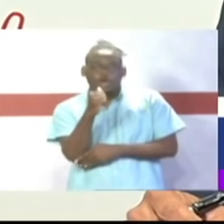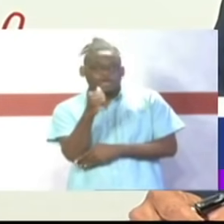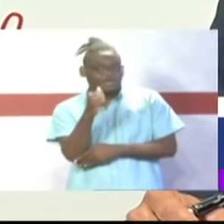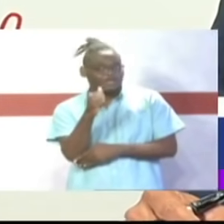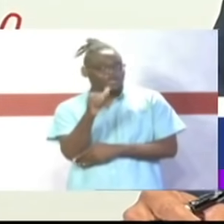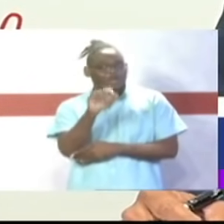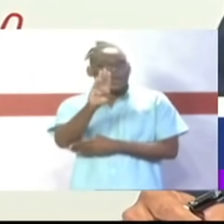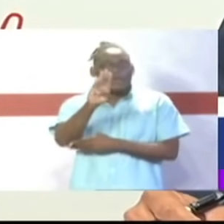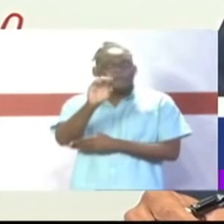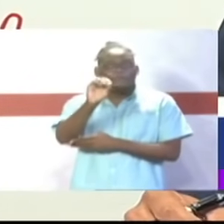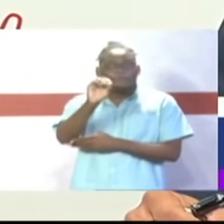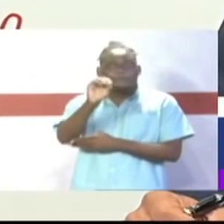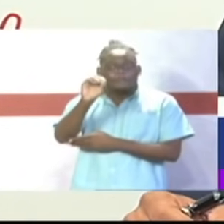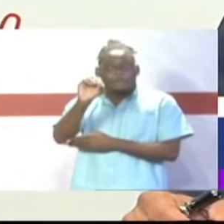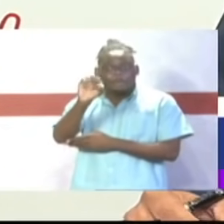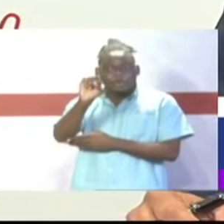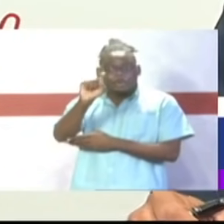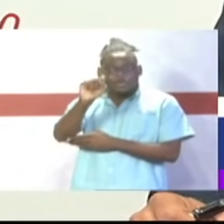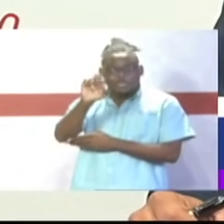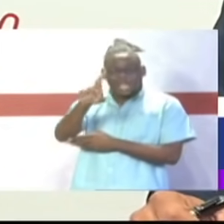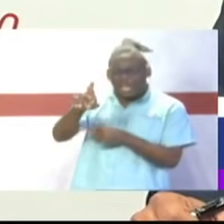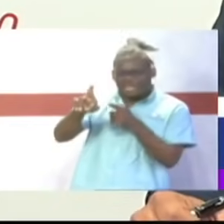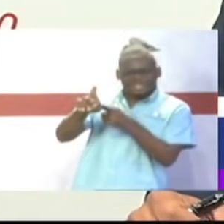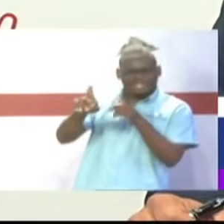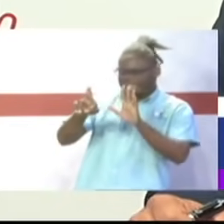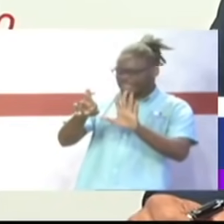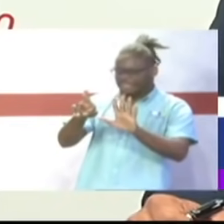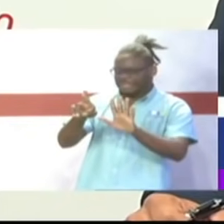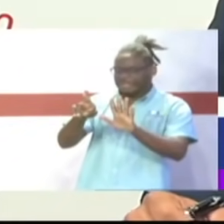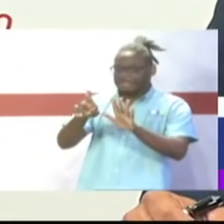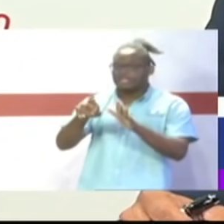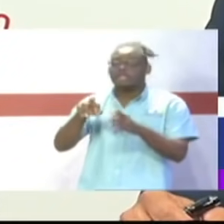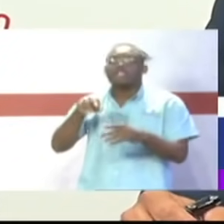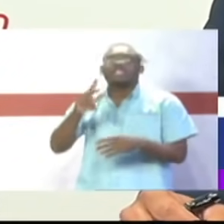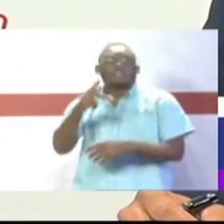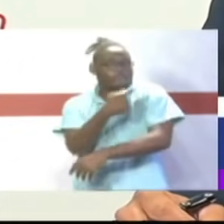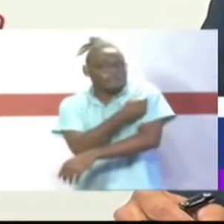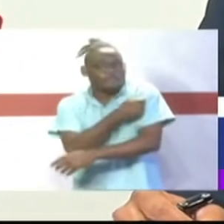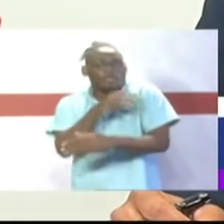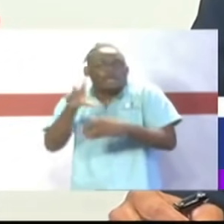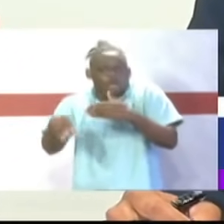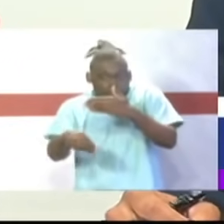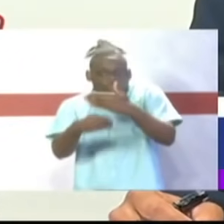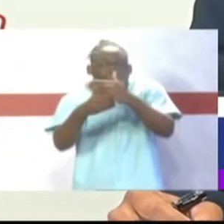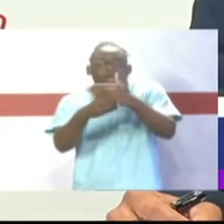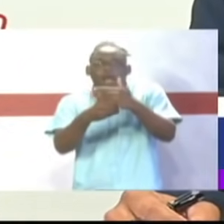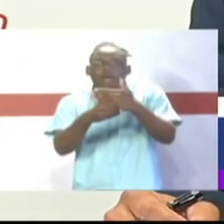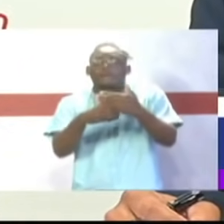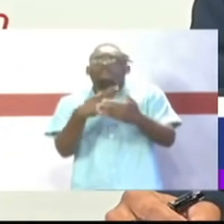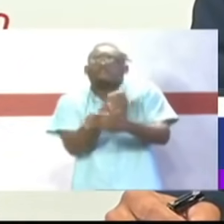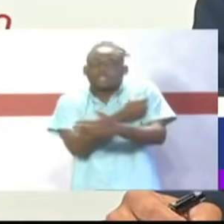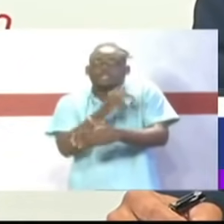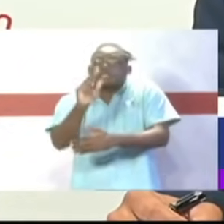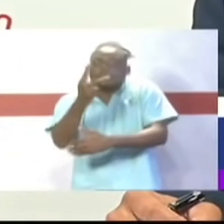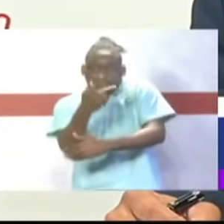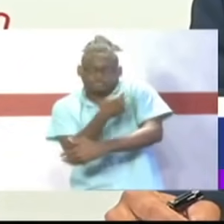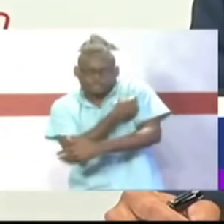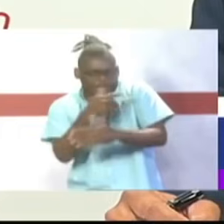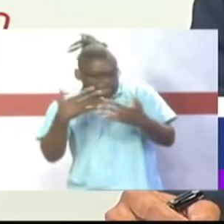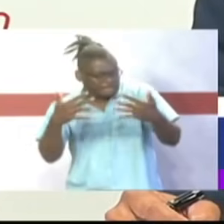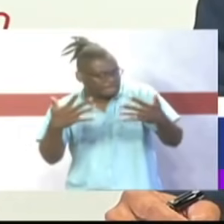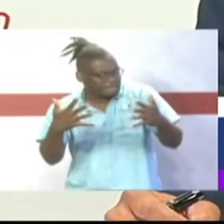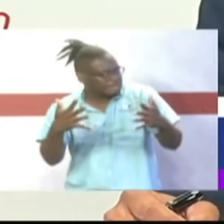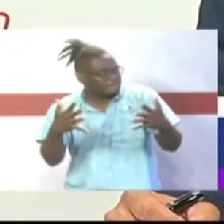extended primary doses, and I urge all of us not to use the word booster. So we are not going